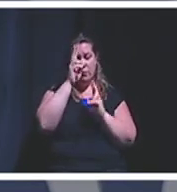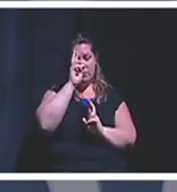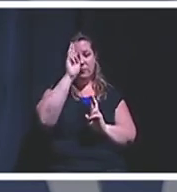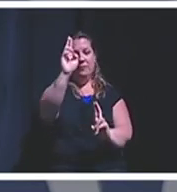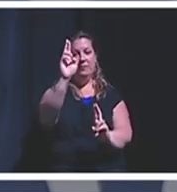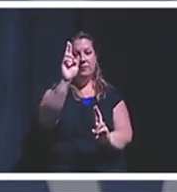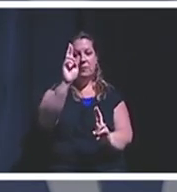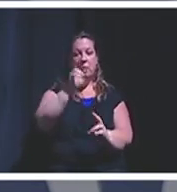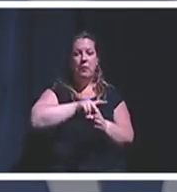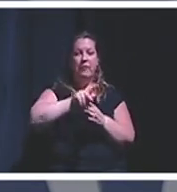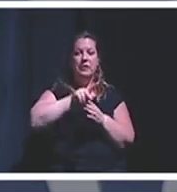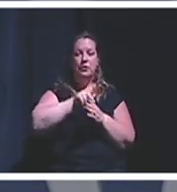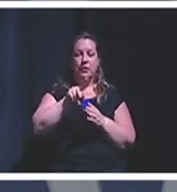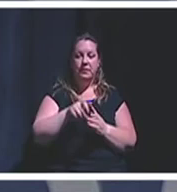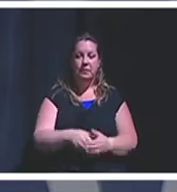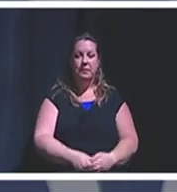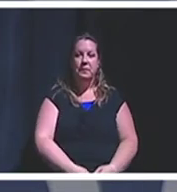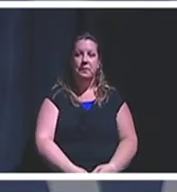profession.